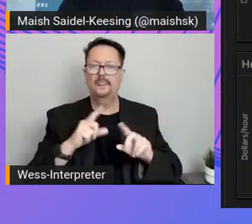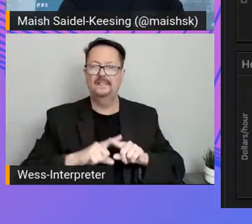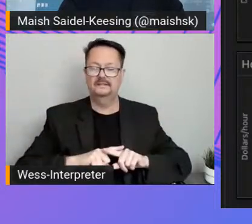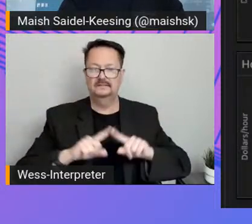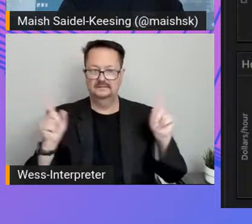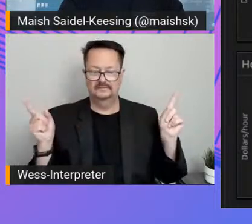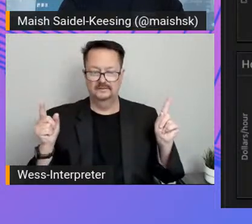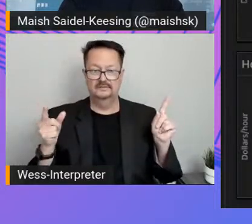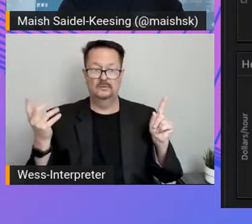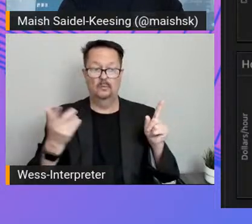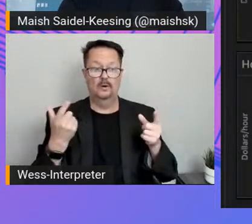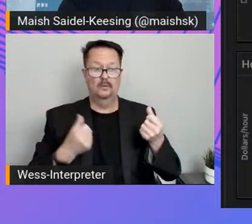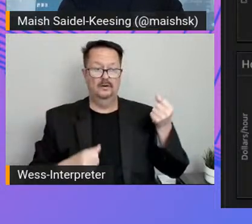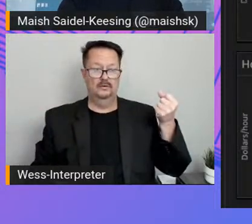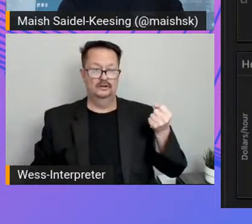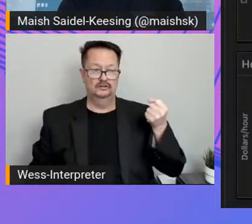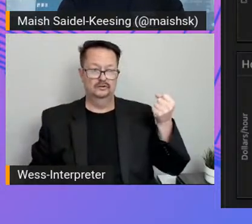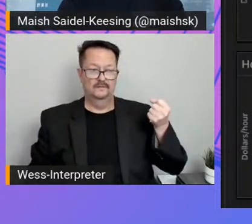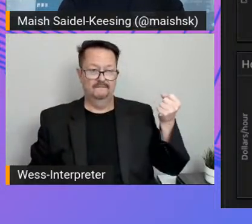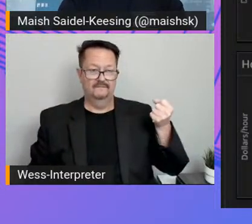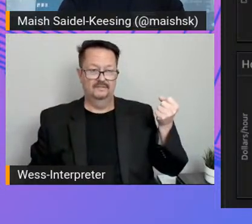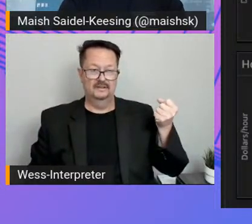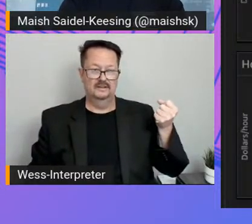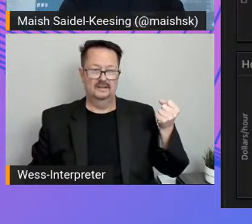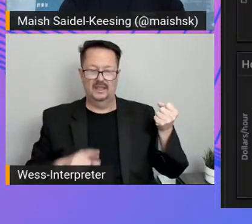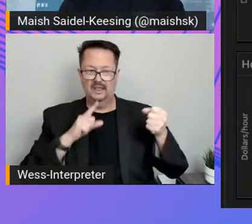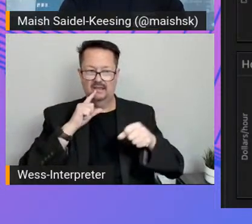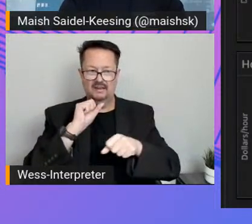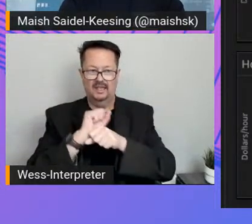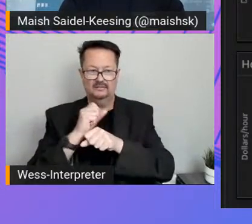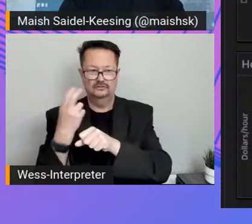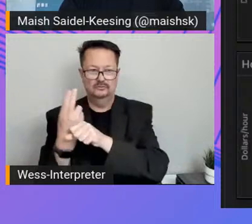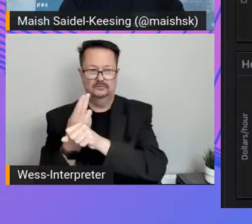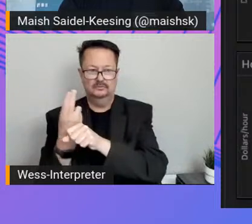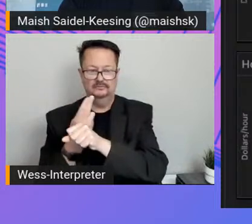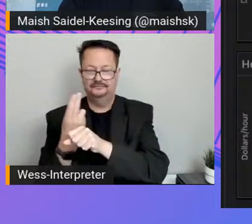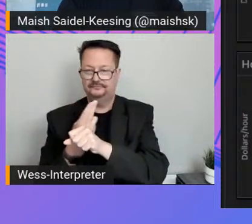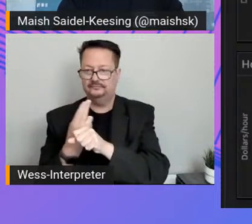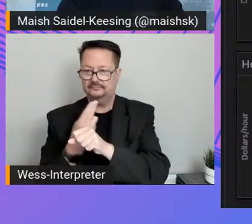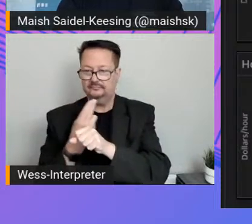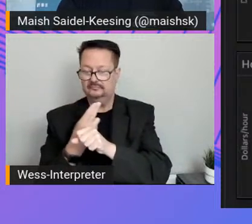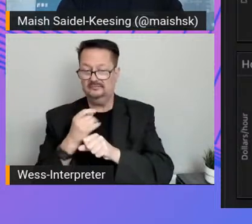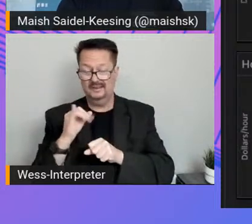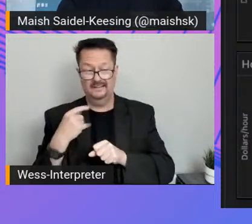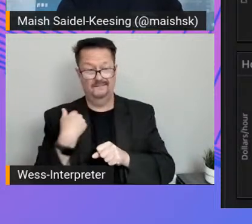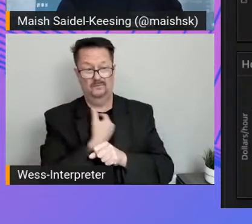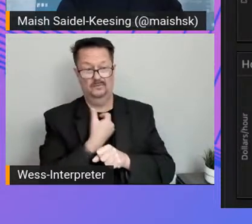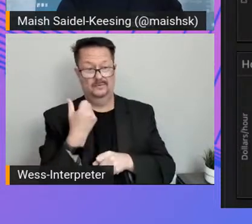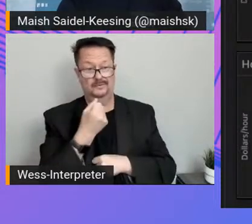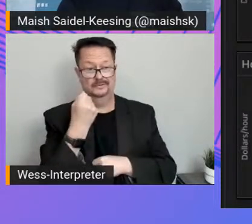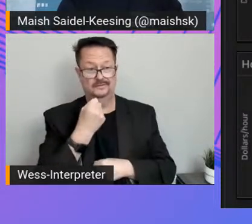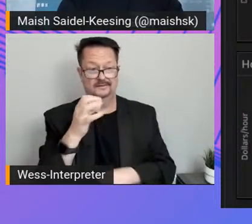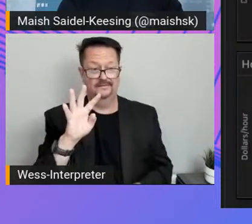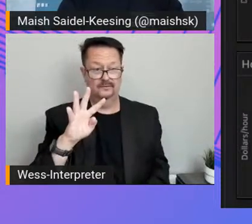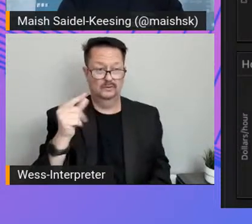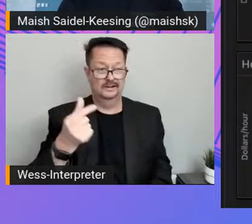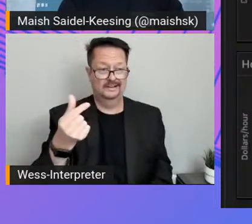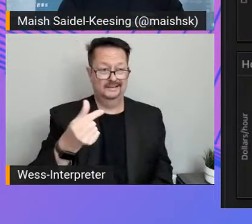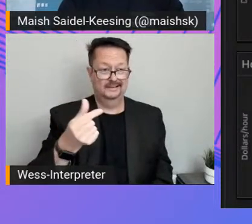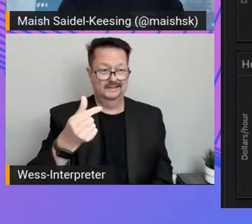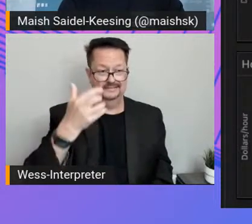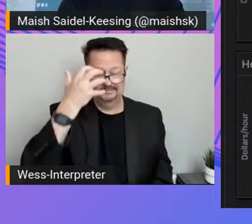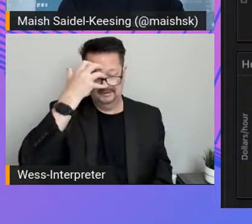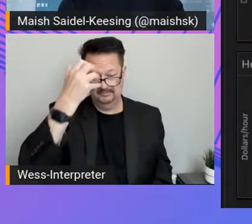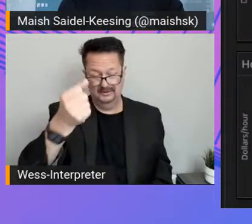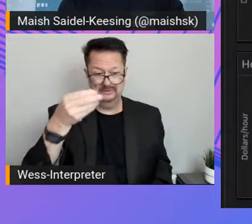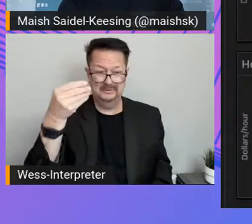what we're reserving and what we're actually utilizing. If we're reserving 4 gigs of memory and only using 2, you're